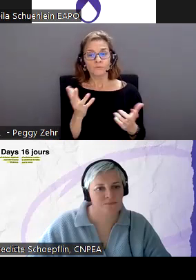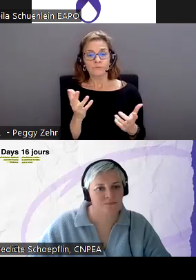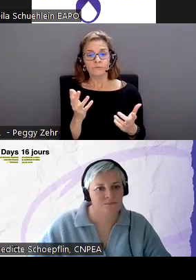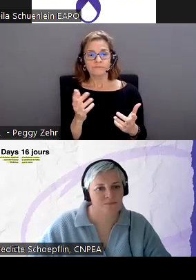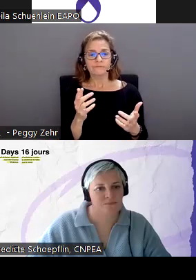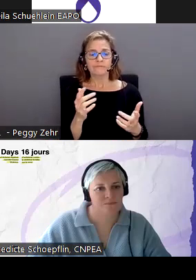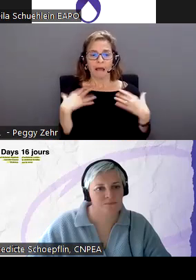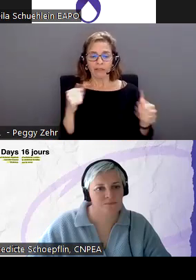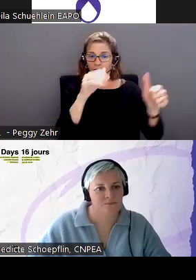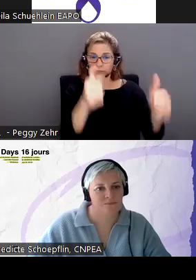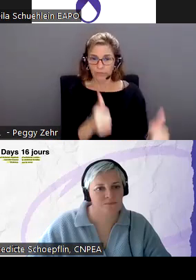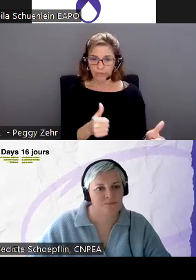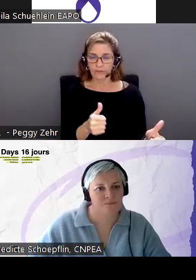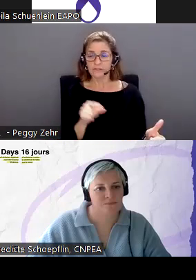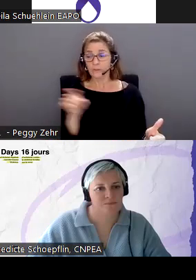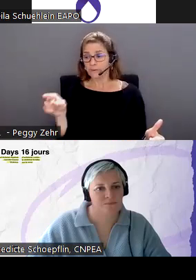ailing, and